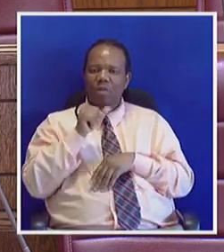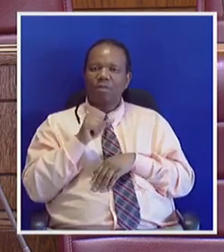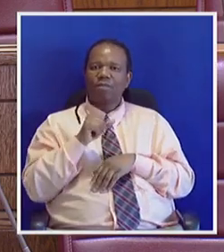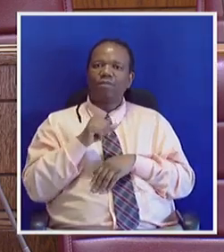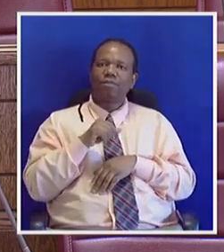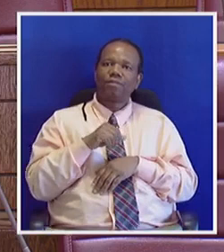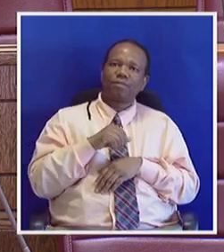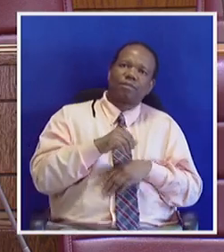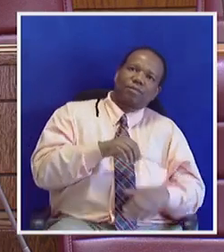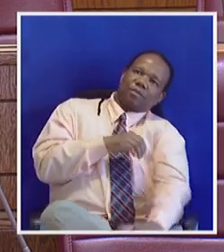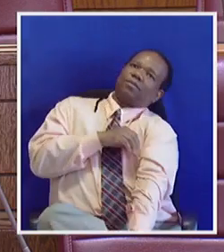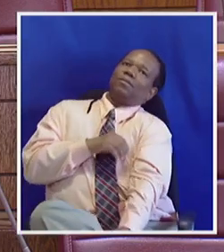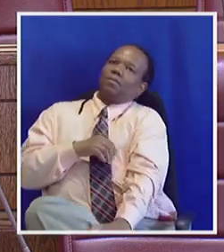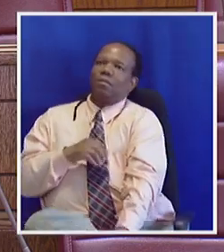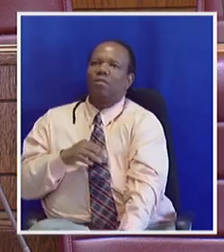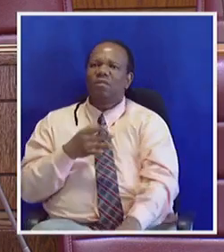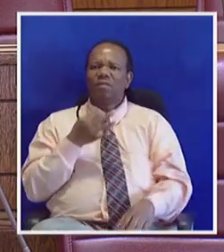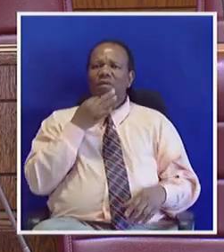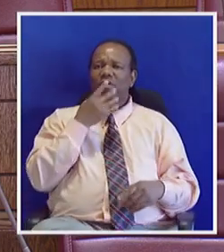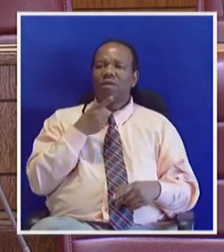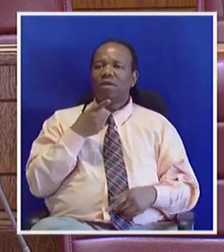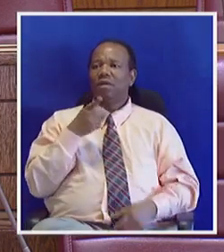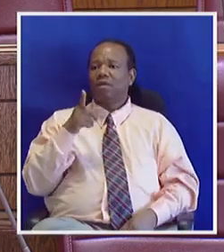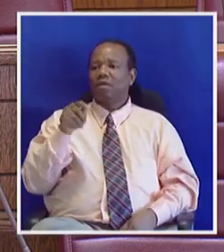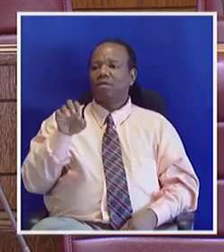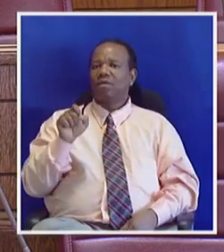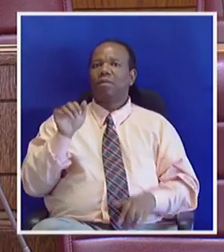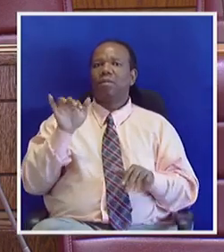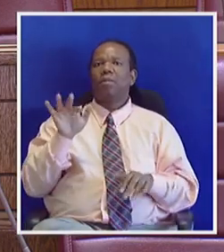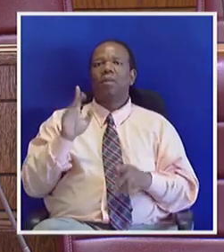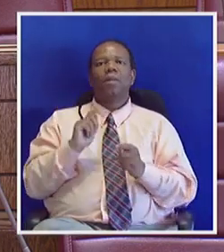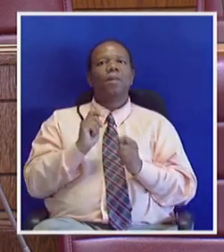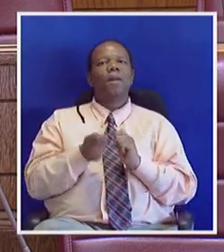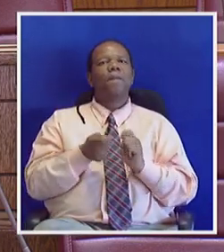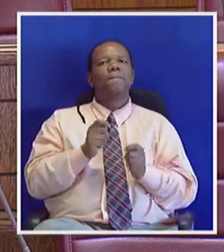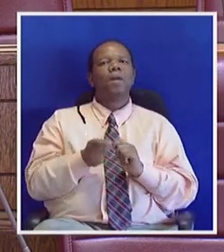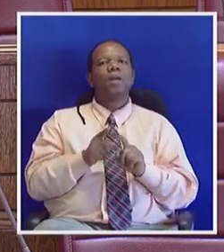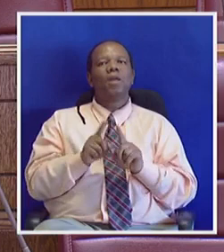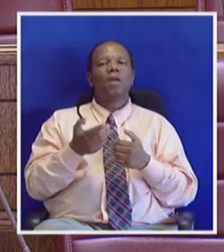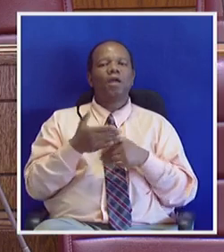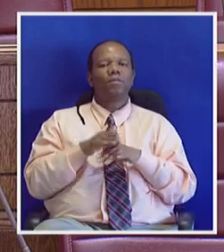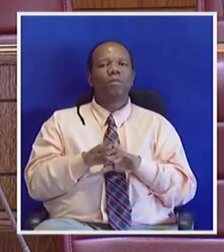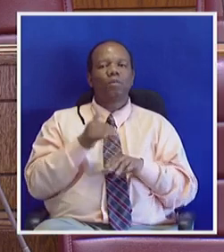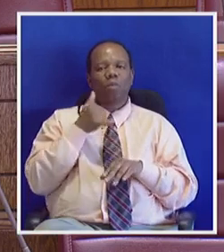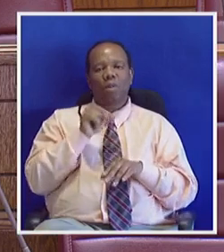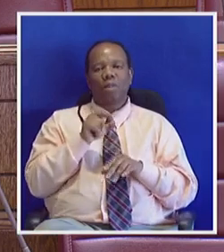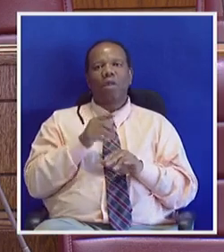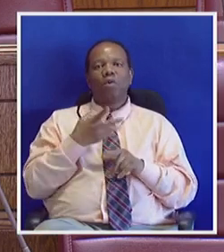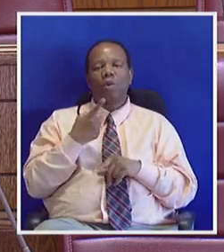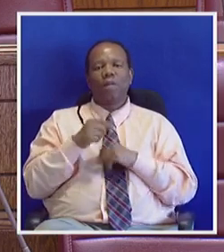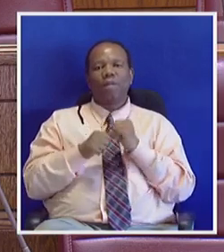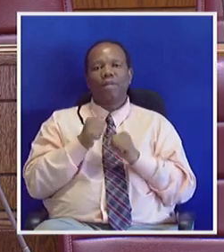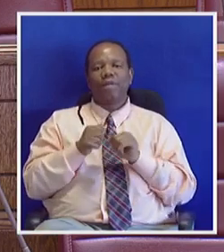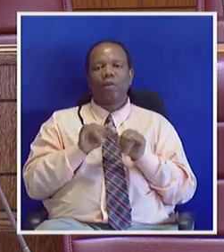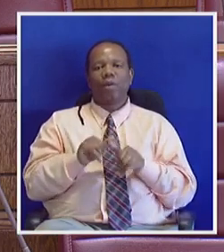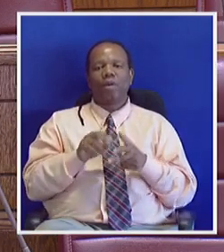South African taxpayers a lot of money. When are they likely to be implemented? It's over a year now. And what